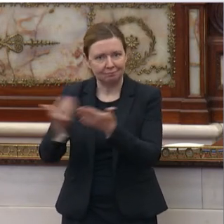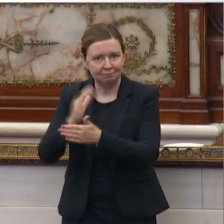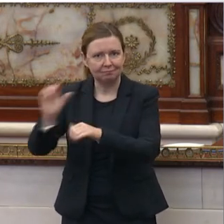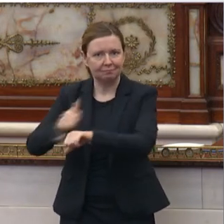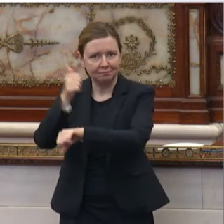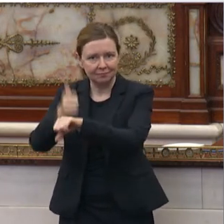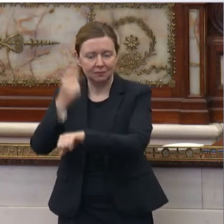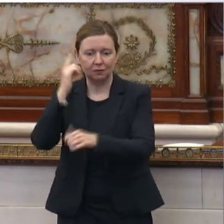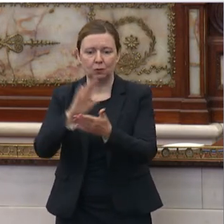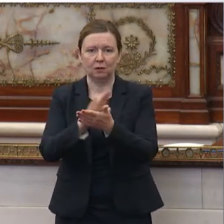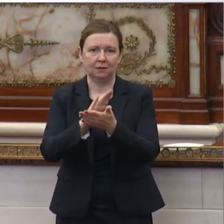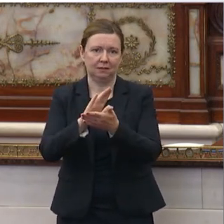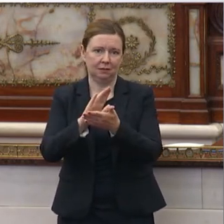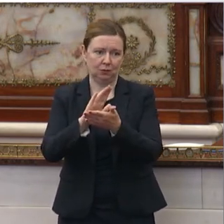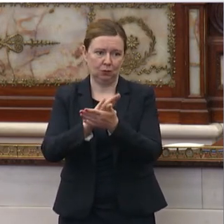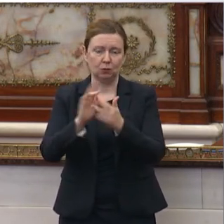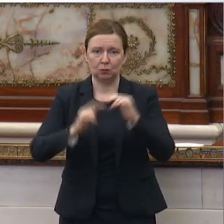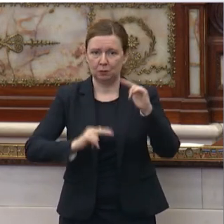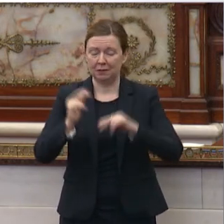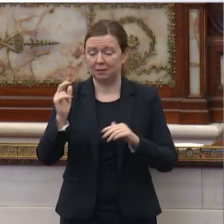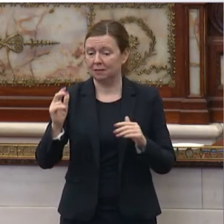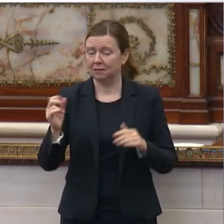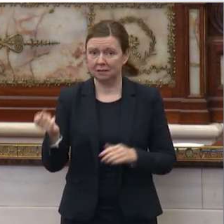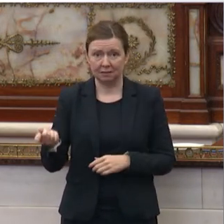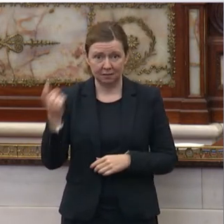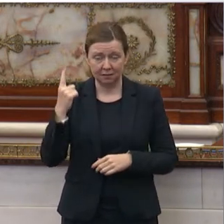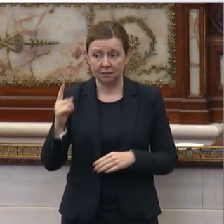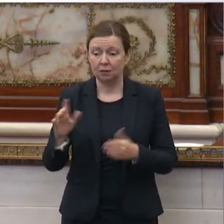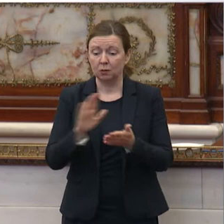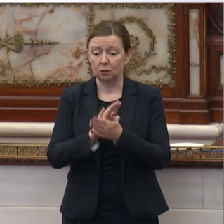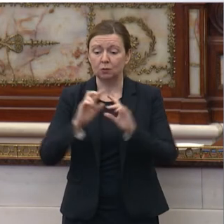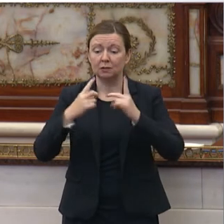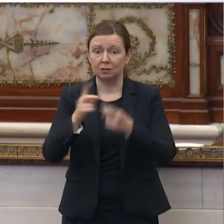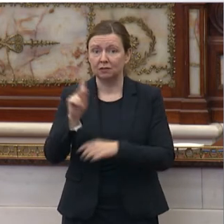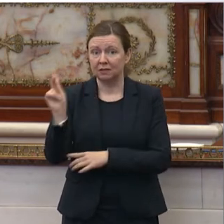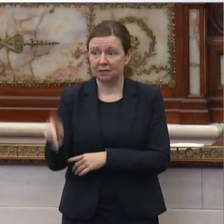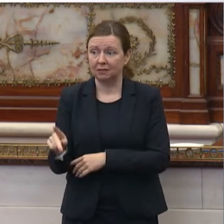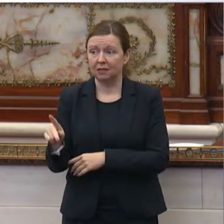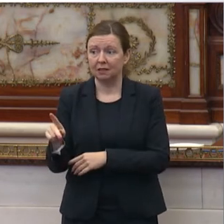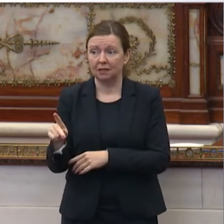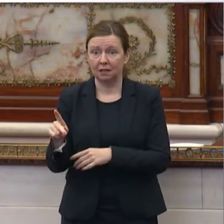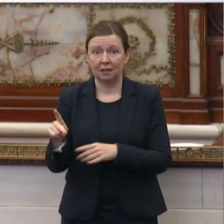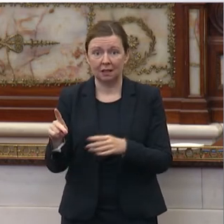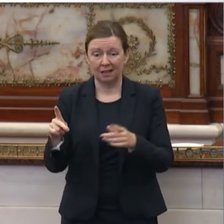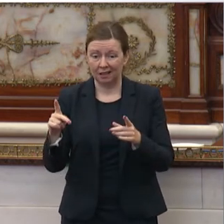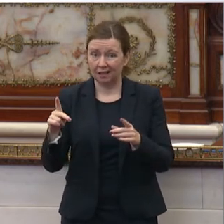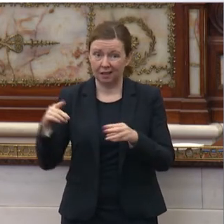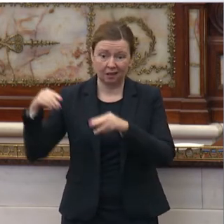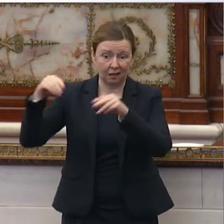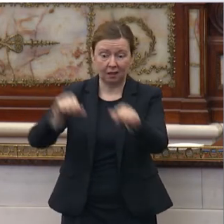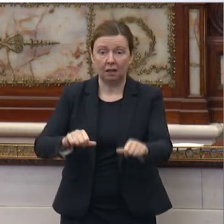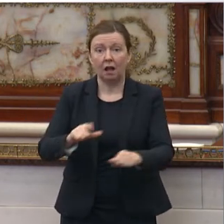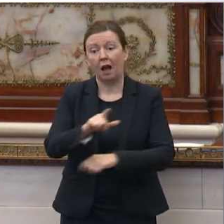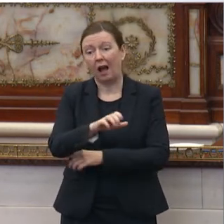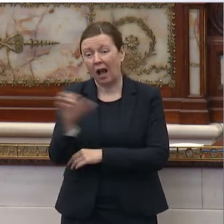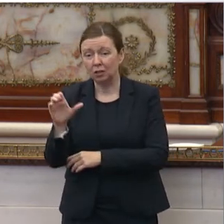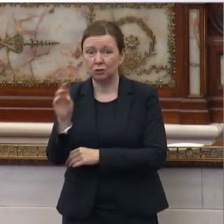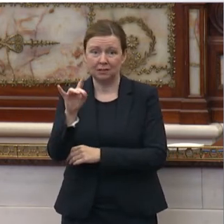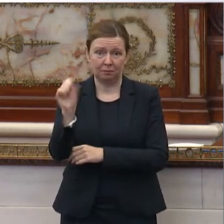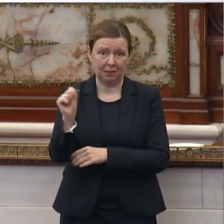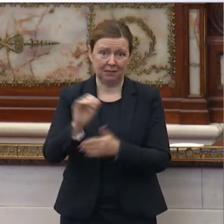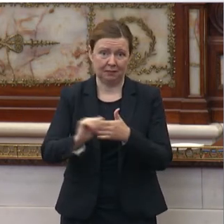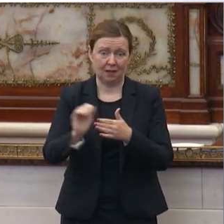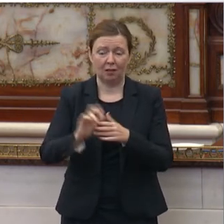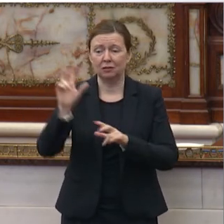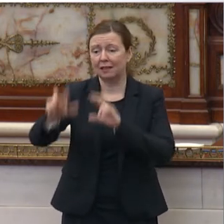city's public school buildings. There is no question the School District of Philadelphia has put forward hundreds of millions of dollars, has invested